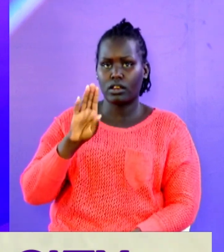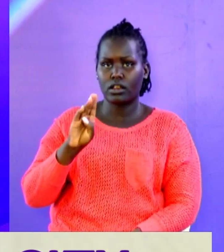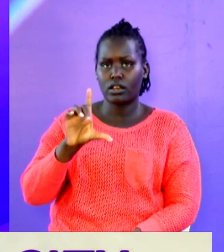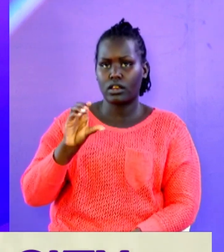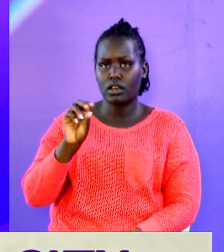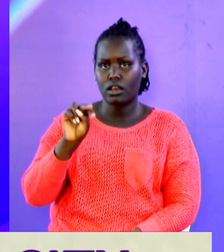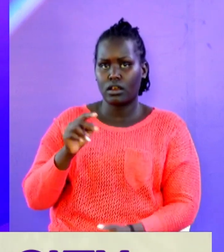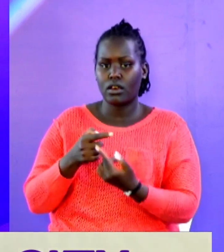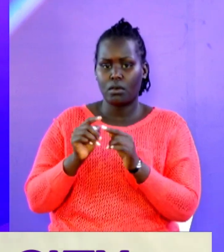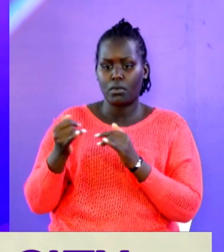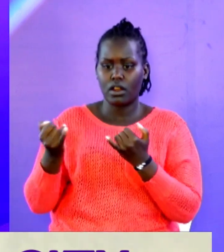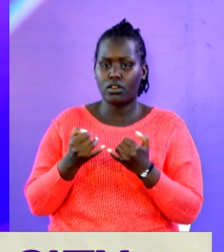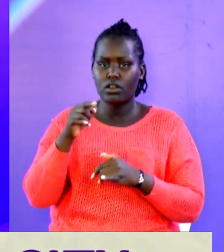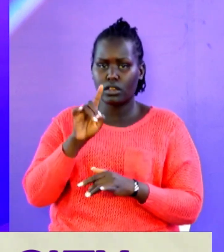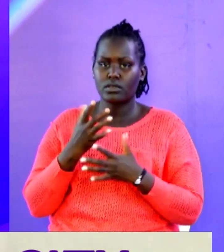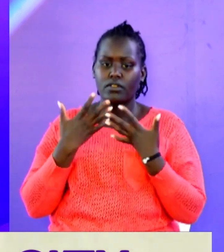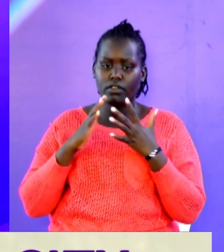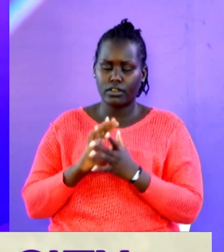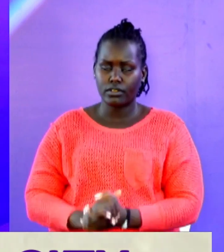himself before we continue.